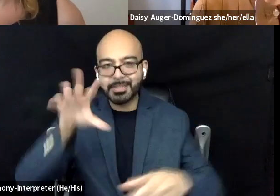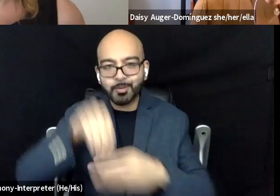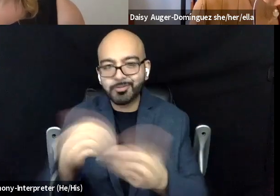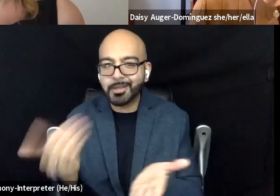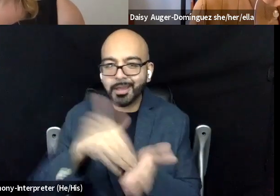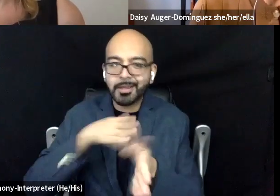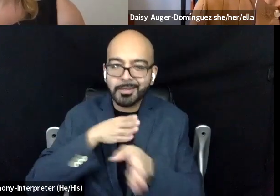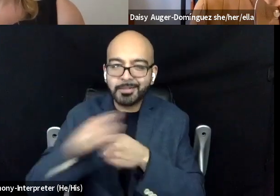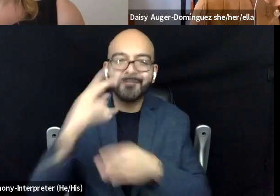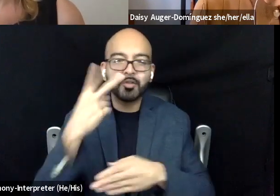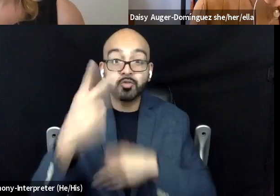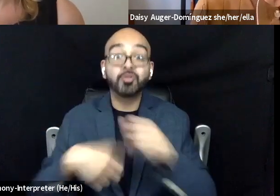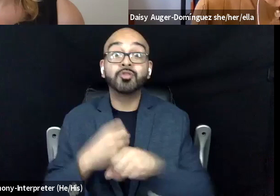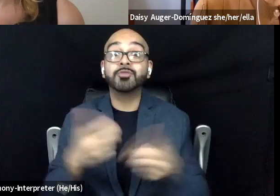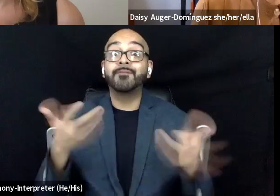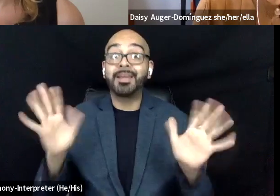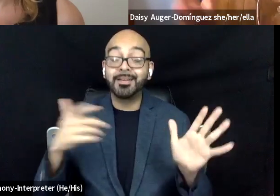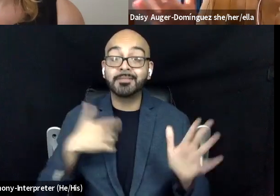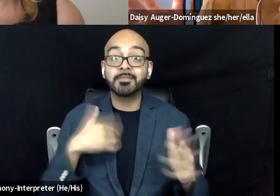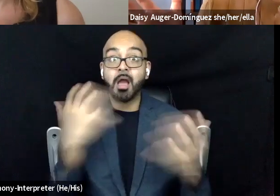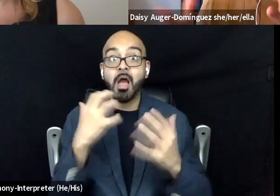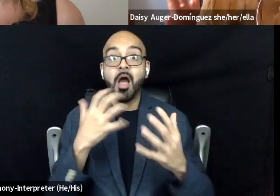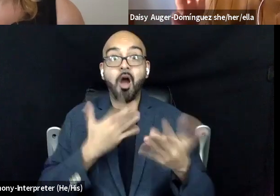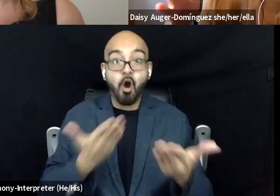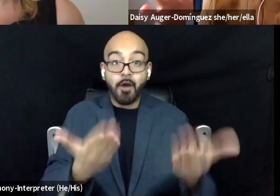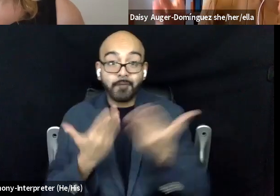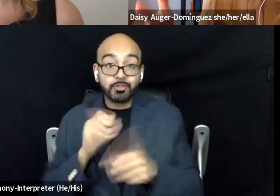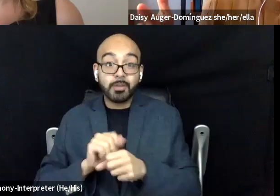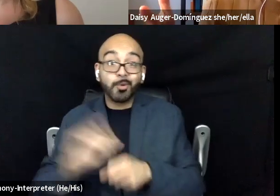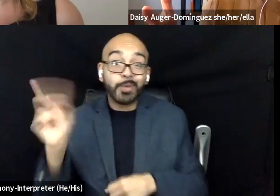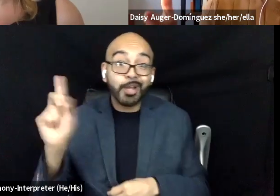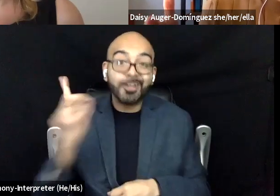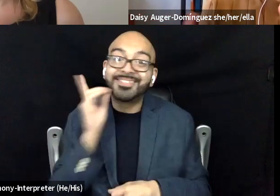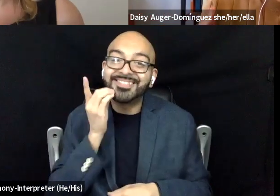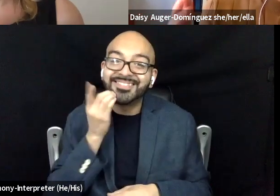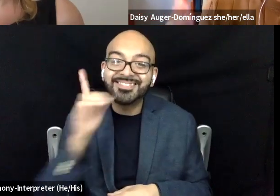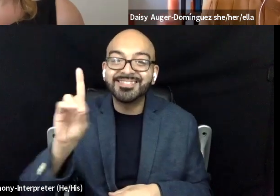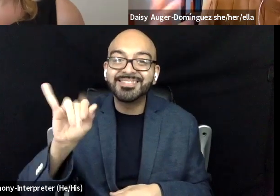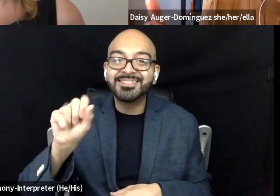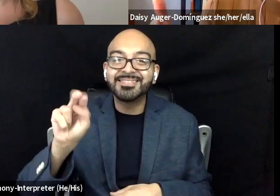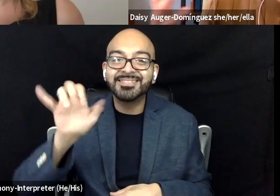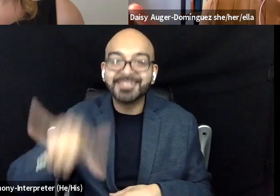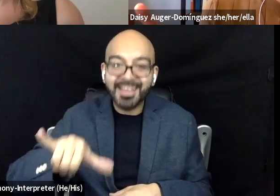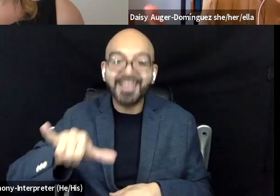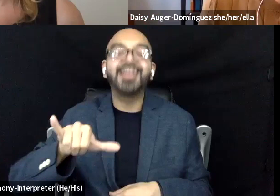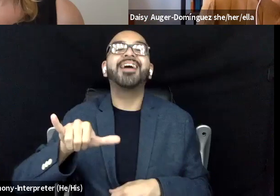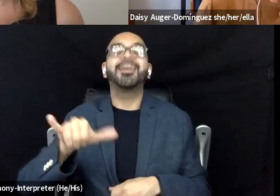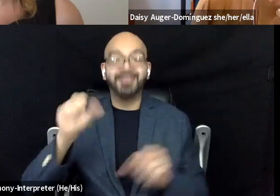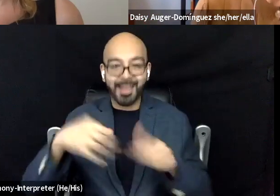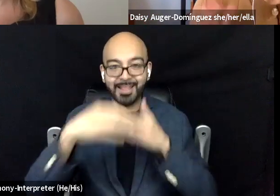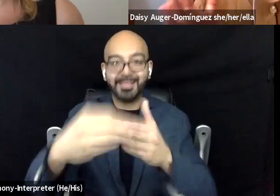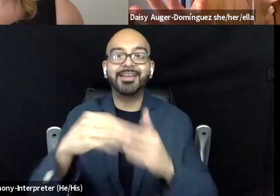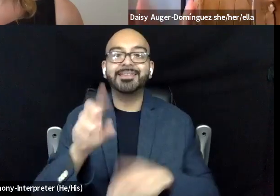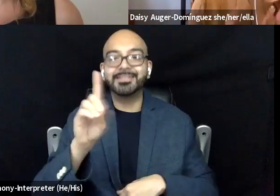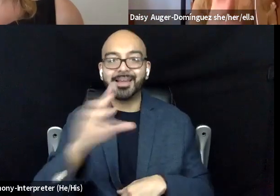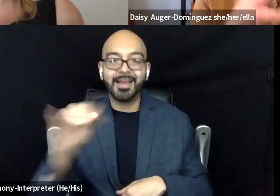got an amazing opportunity to go to Disney to not only lead the diversity and inclusion function for the Disney ABC television group,